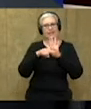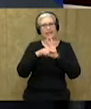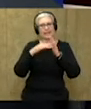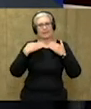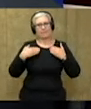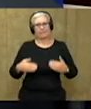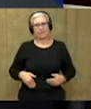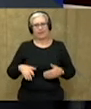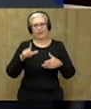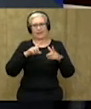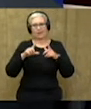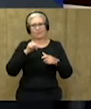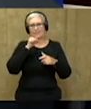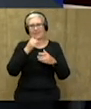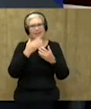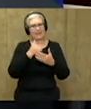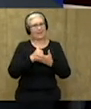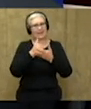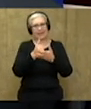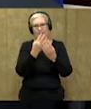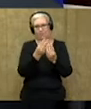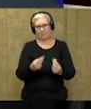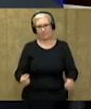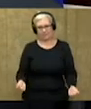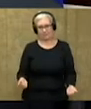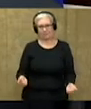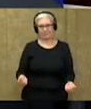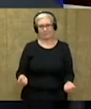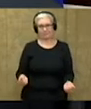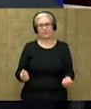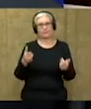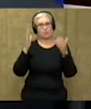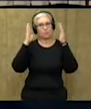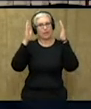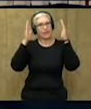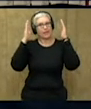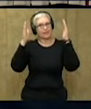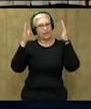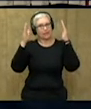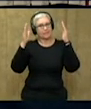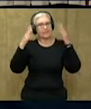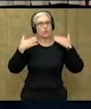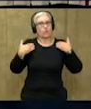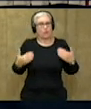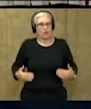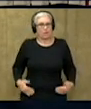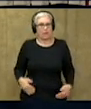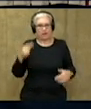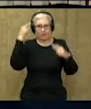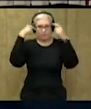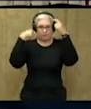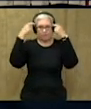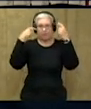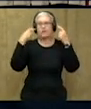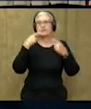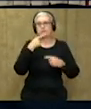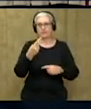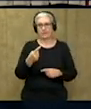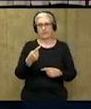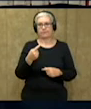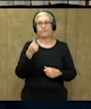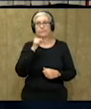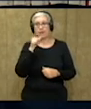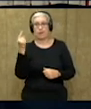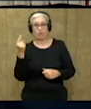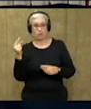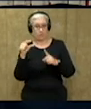really doesn't help resolve that conflict. So we want to be aware of what our body is saying, not just what our words are saying, but